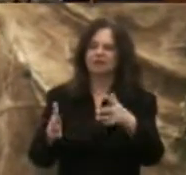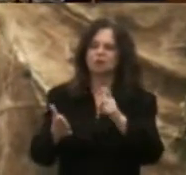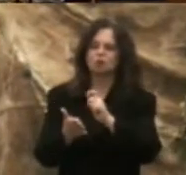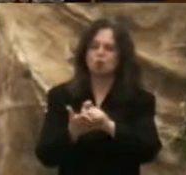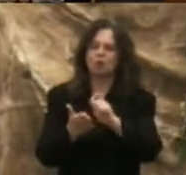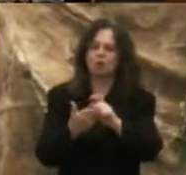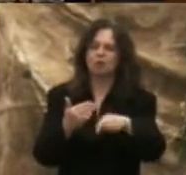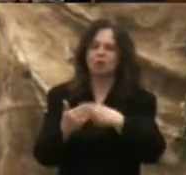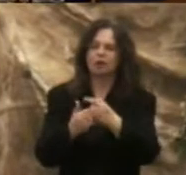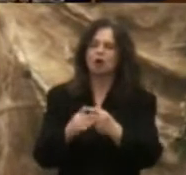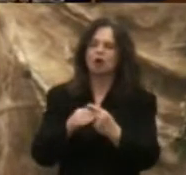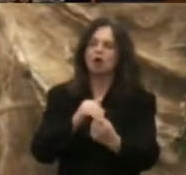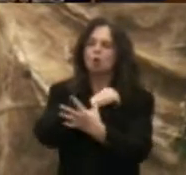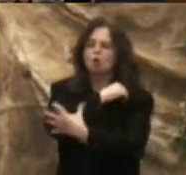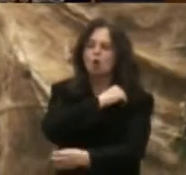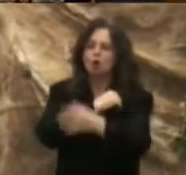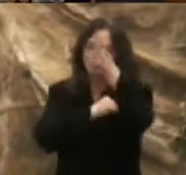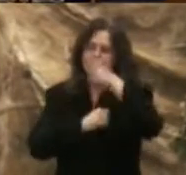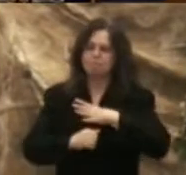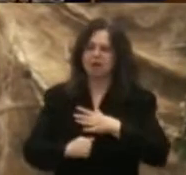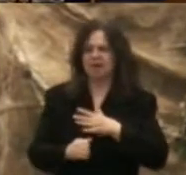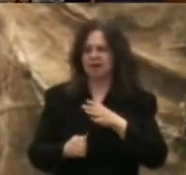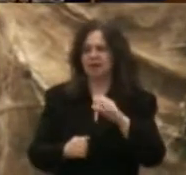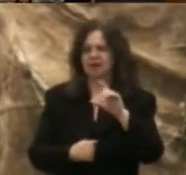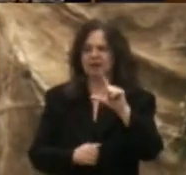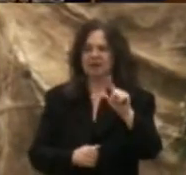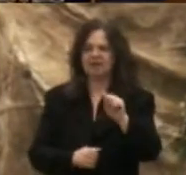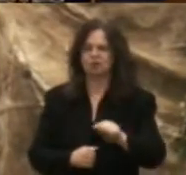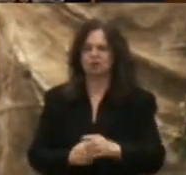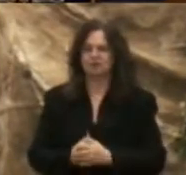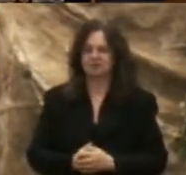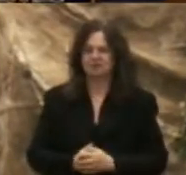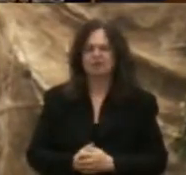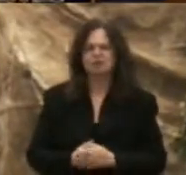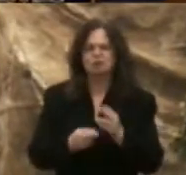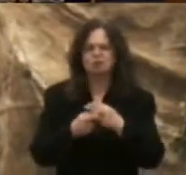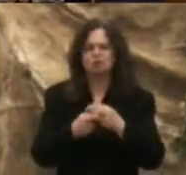traces the story of Lazarus, the short story in the Bible,